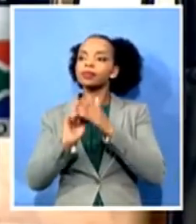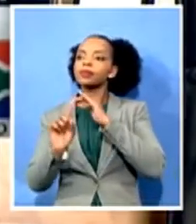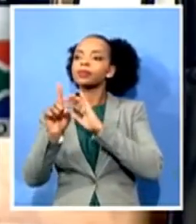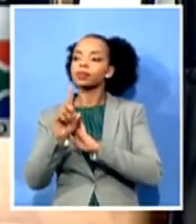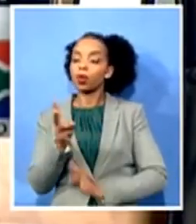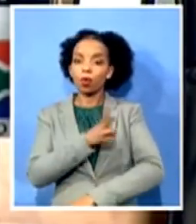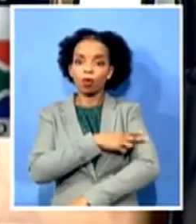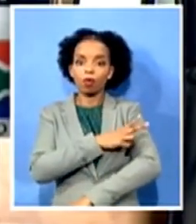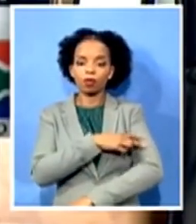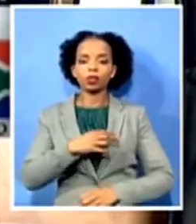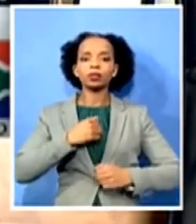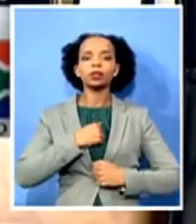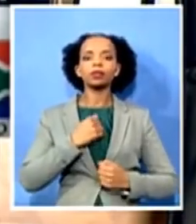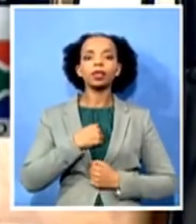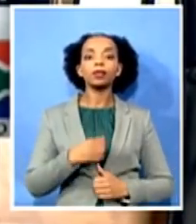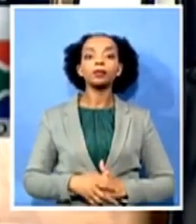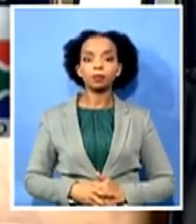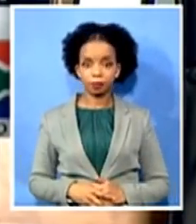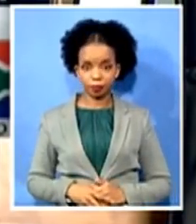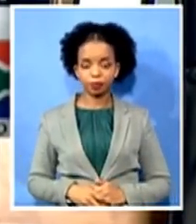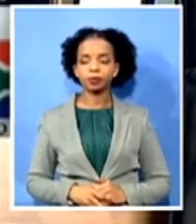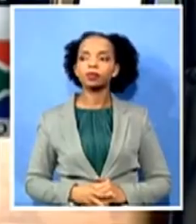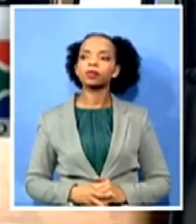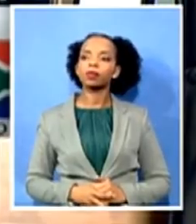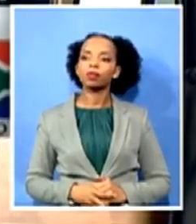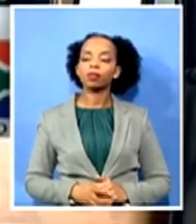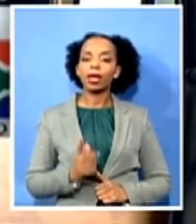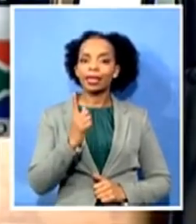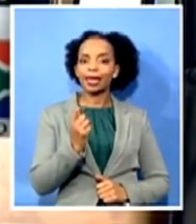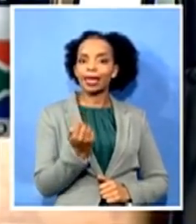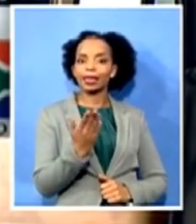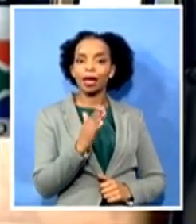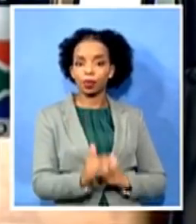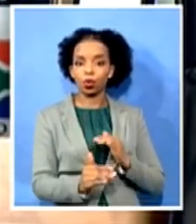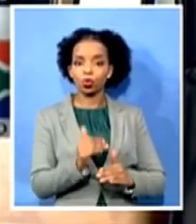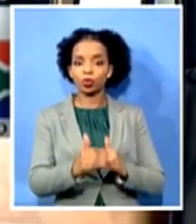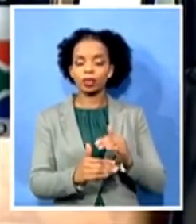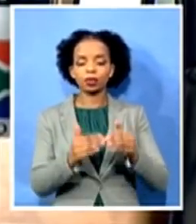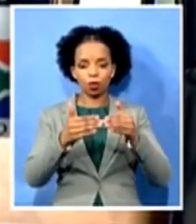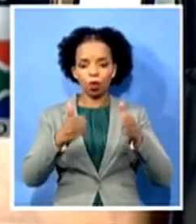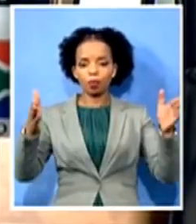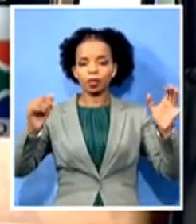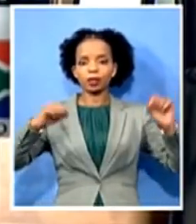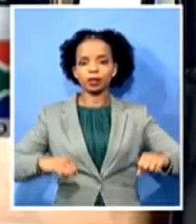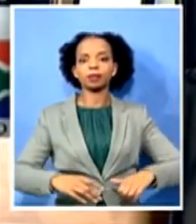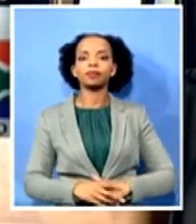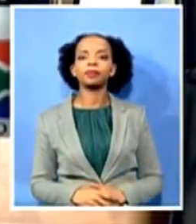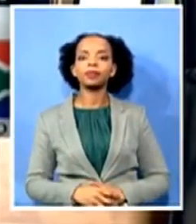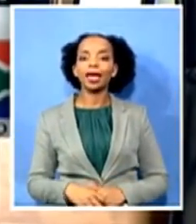tender process was opened and later abandoned because of the reasons that have been given